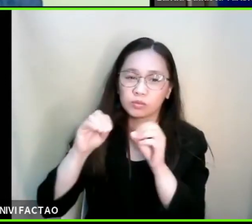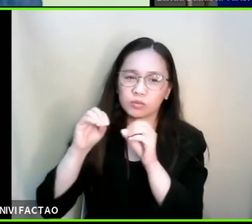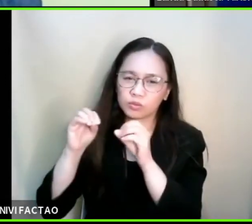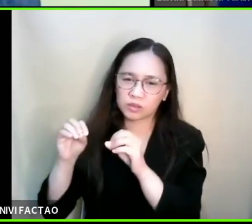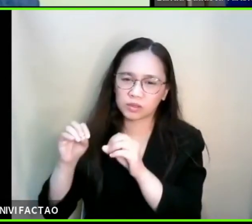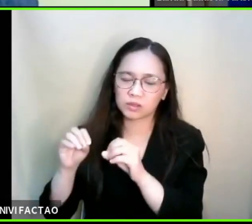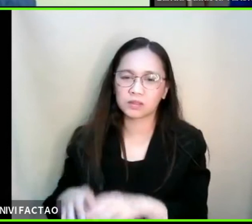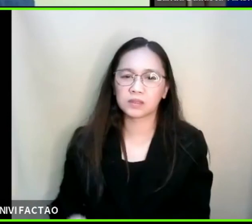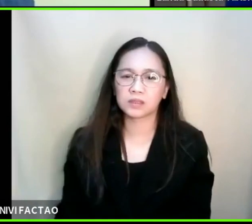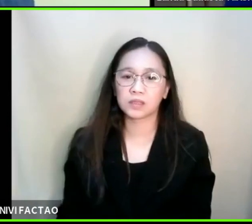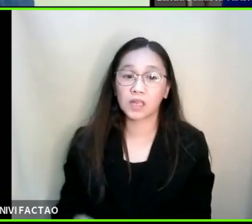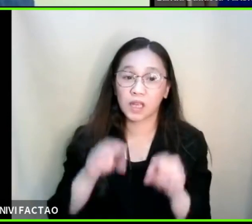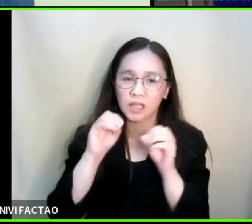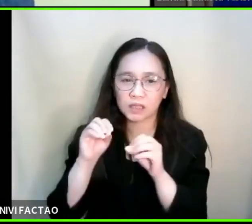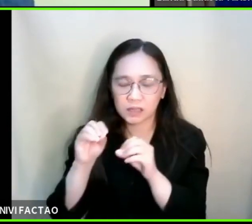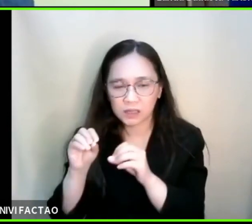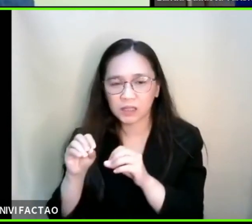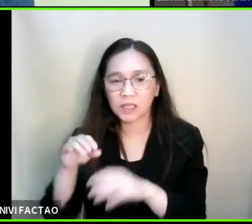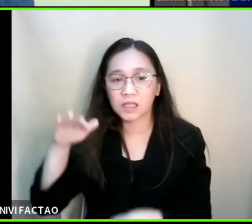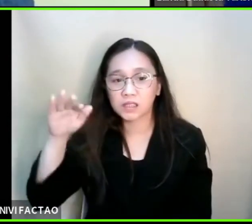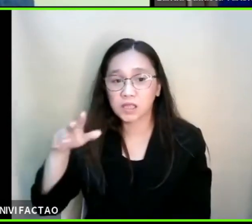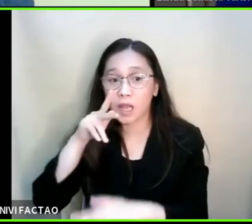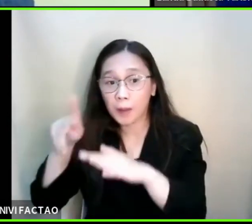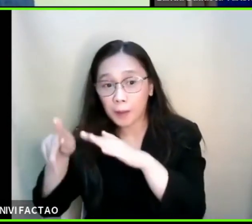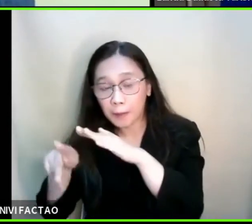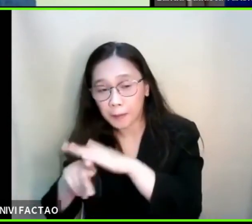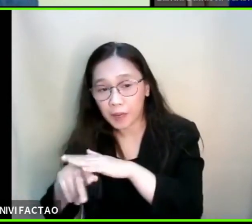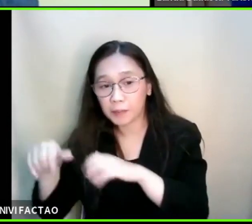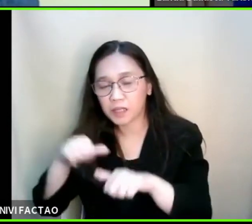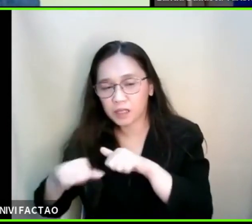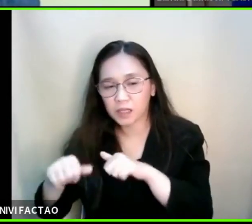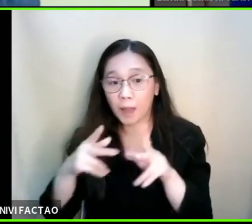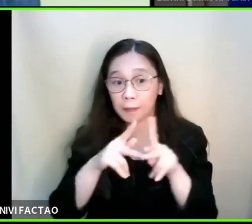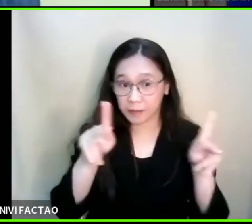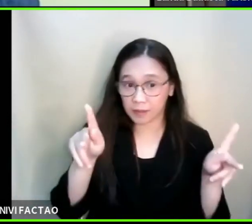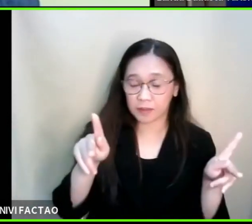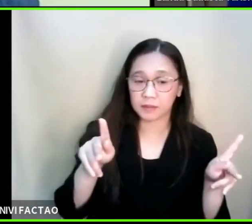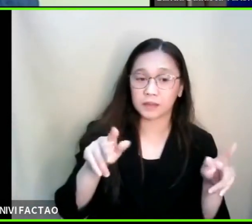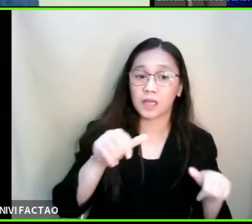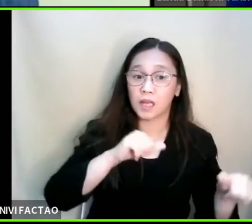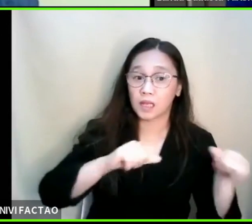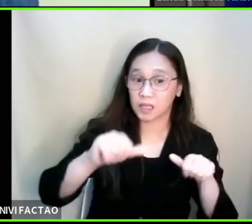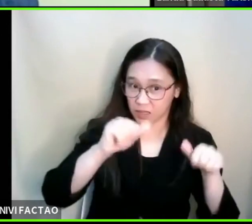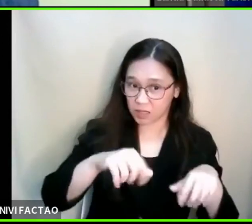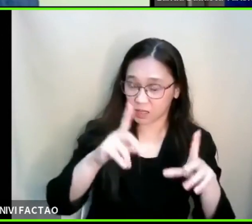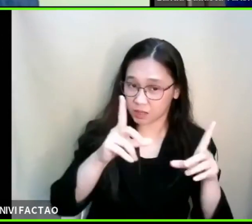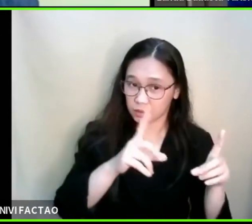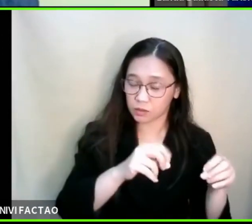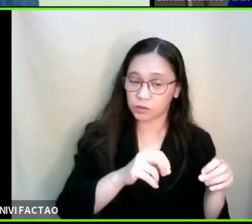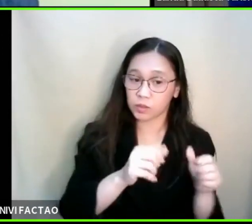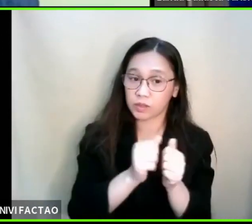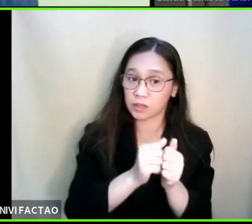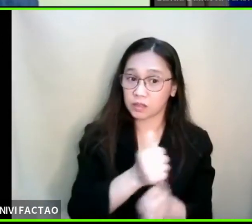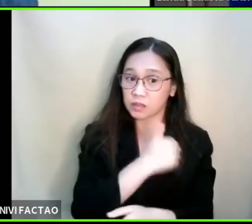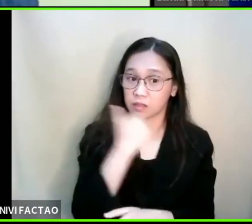the child private, no, and private activities and public activities. These are things that you can do with other